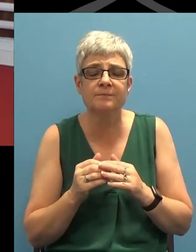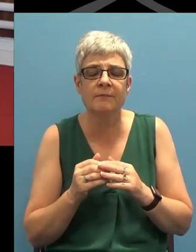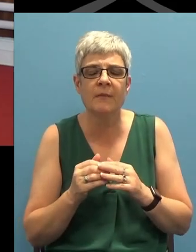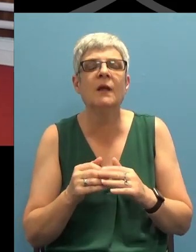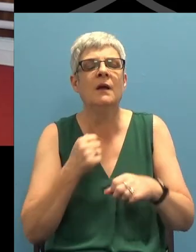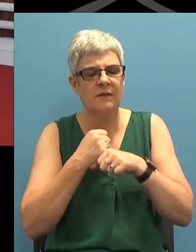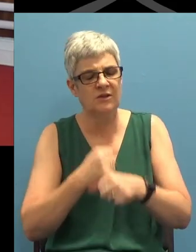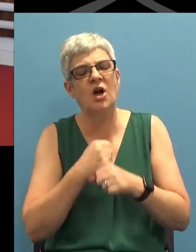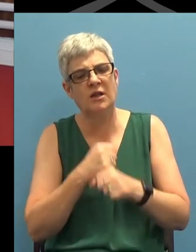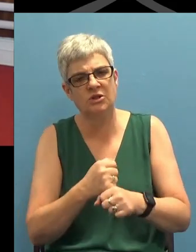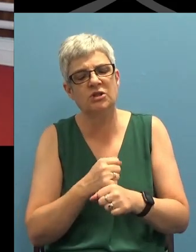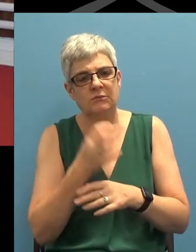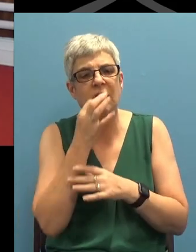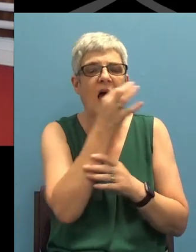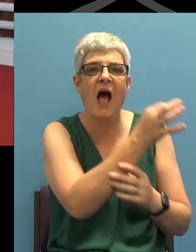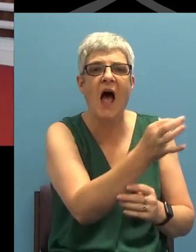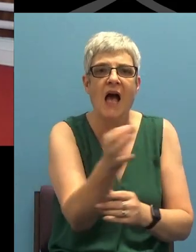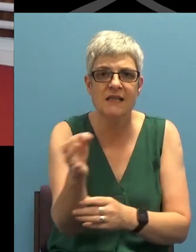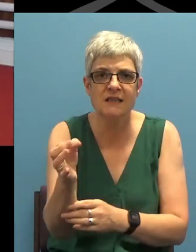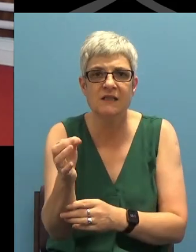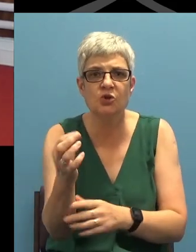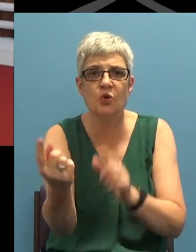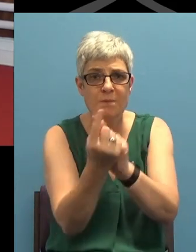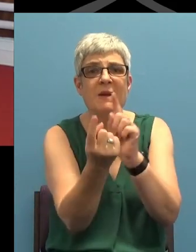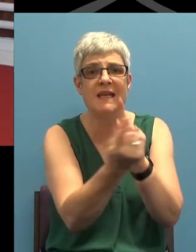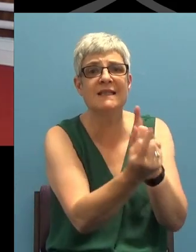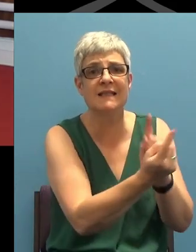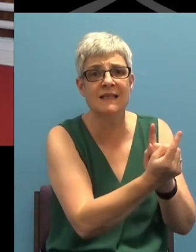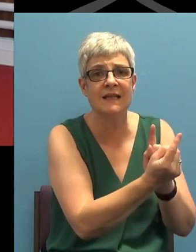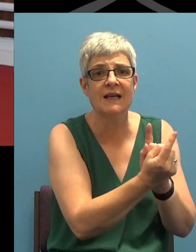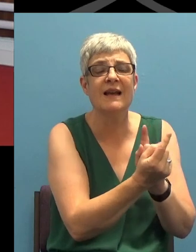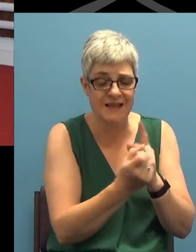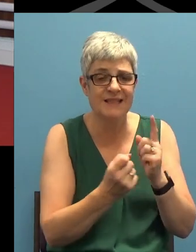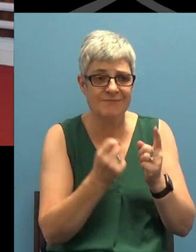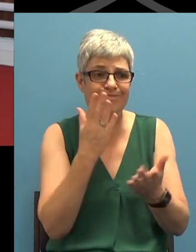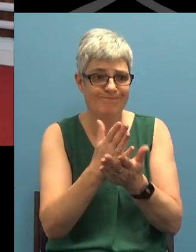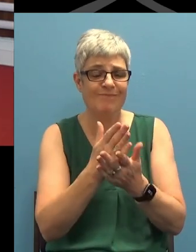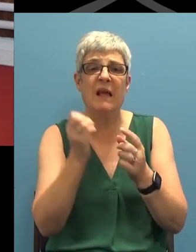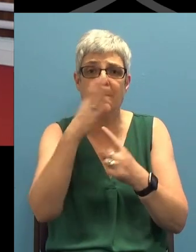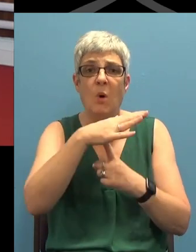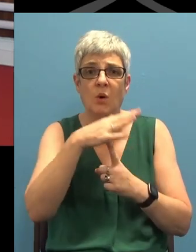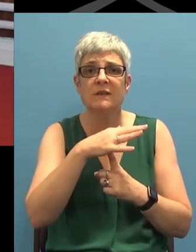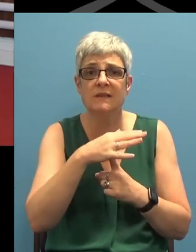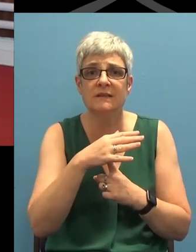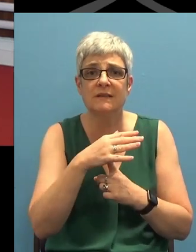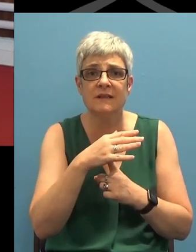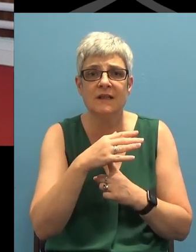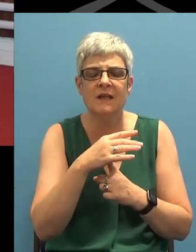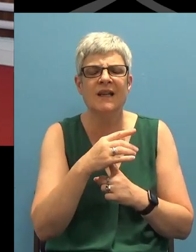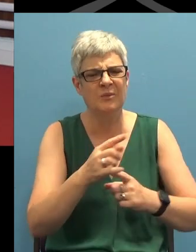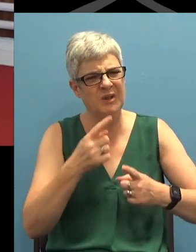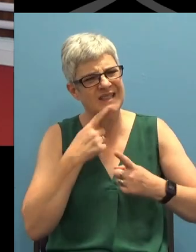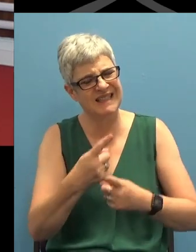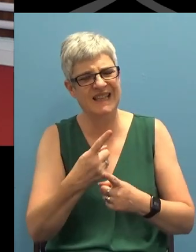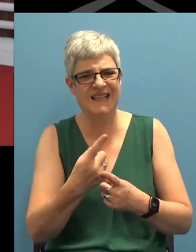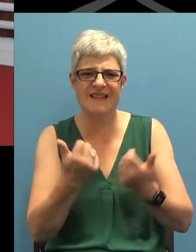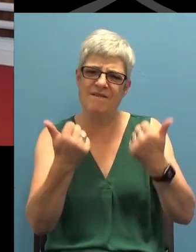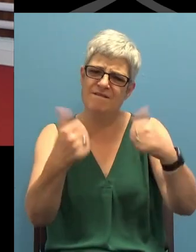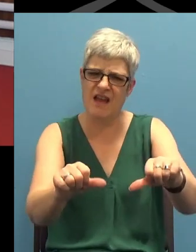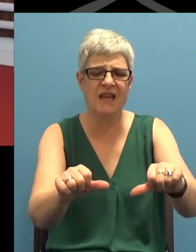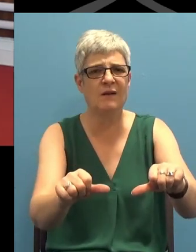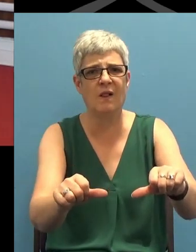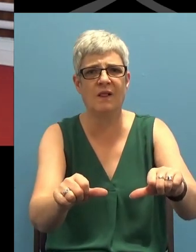Now, the church being called to meet together is significant and important. But to see it as the end